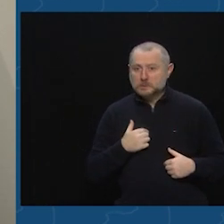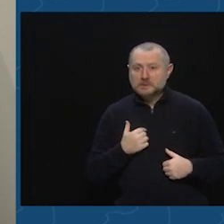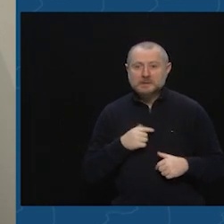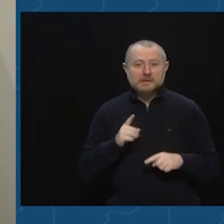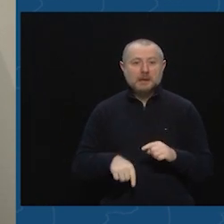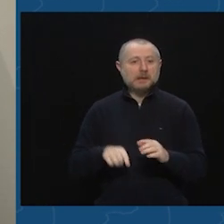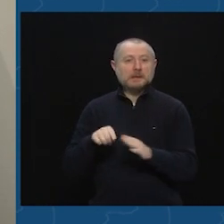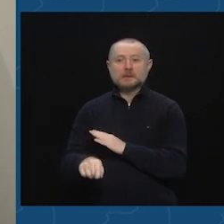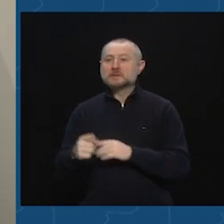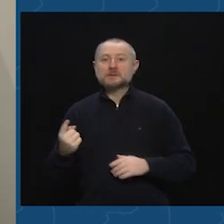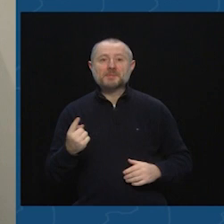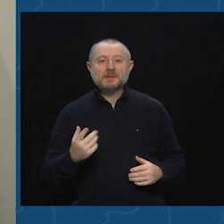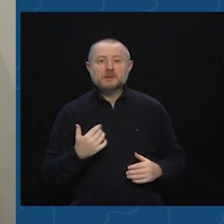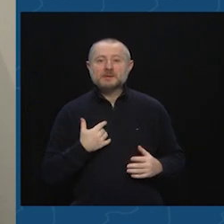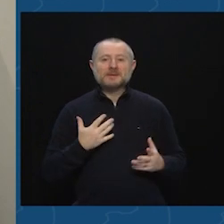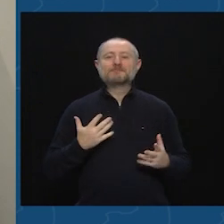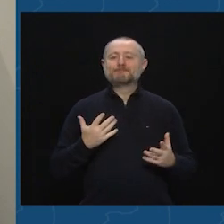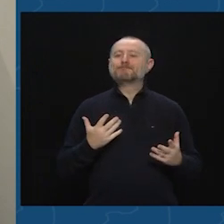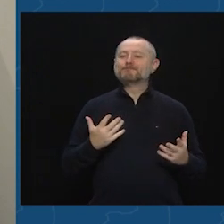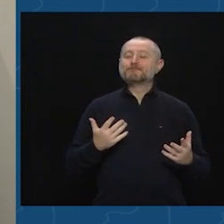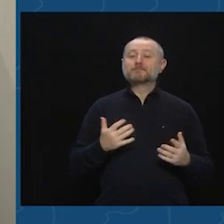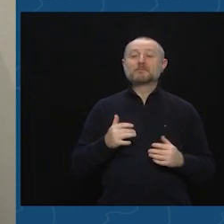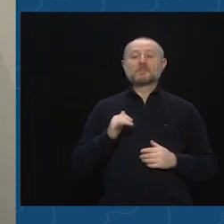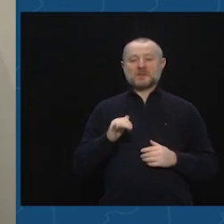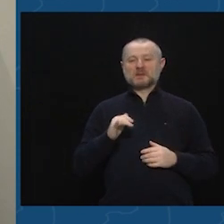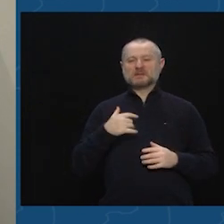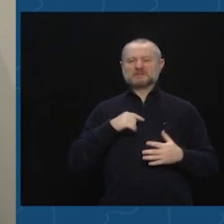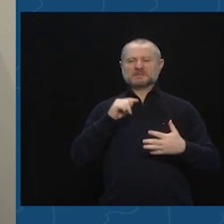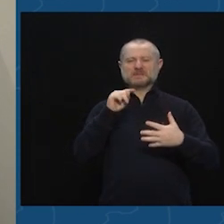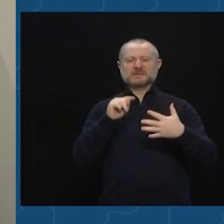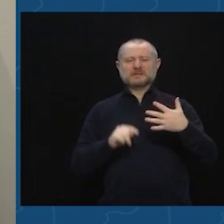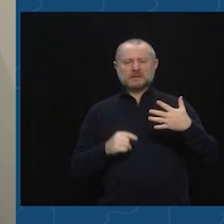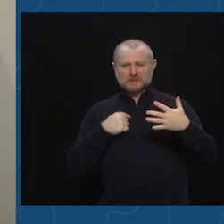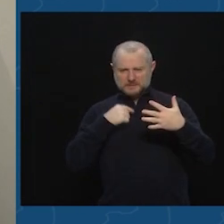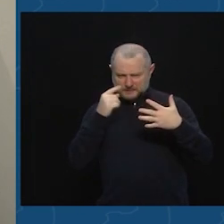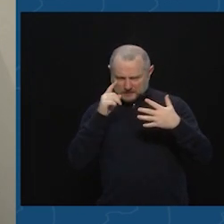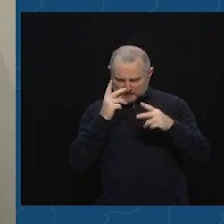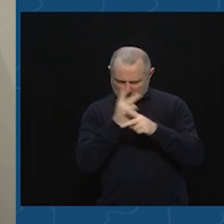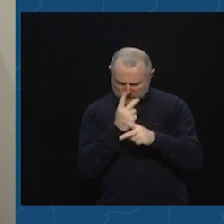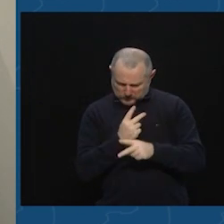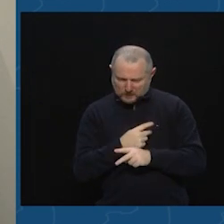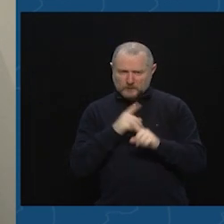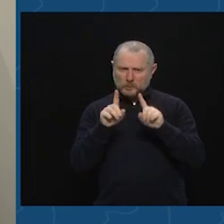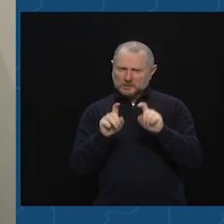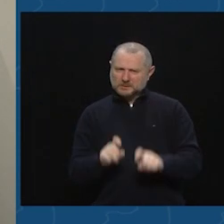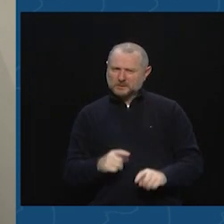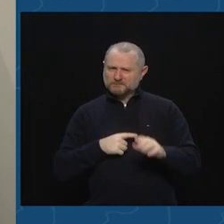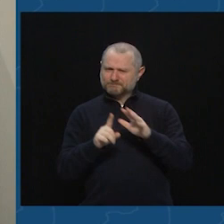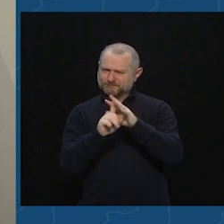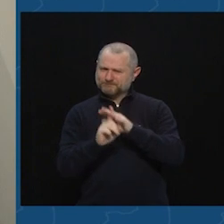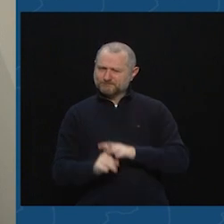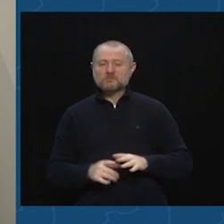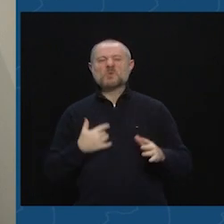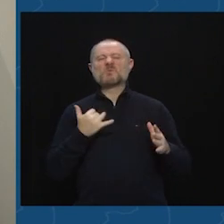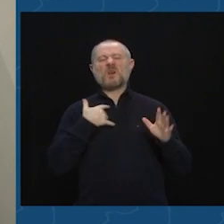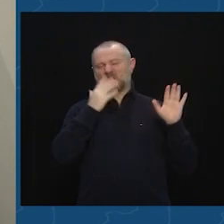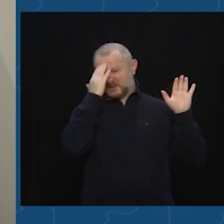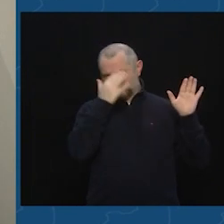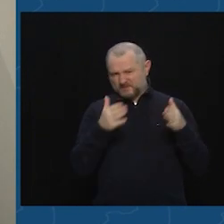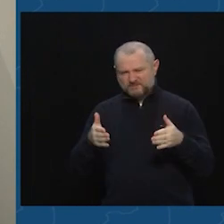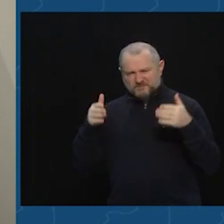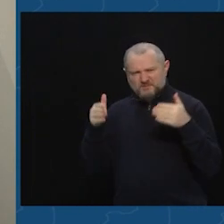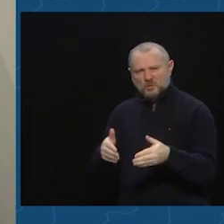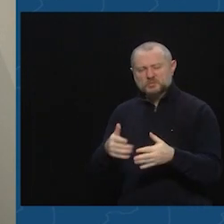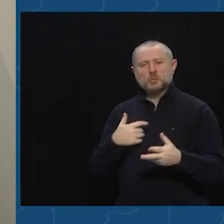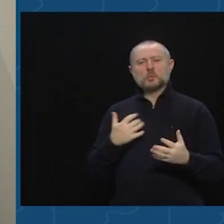asking right now. But what we have to focus on is real-time gathering of intelligence. Not wait a couple days, not wait till a